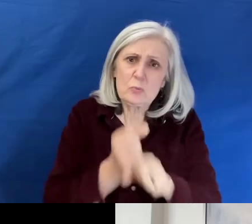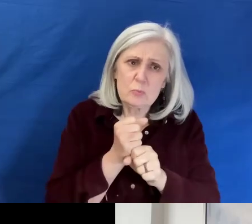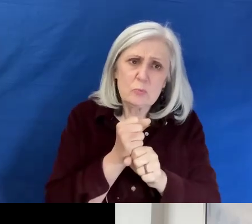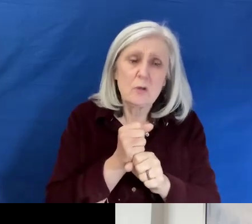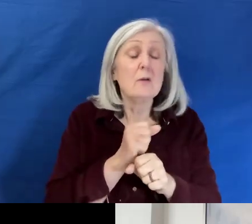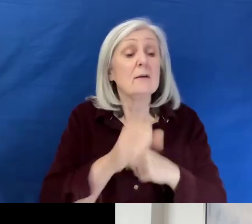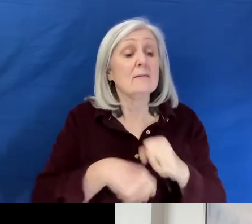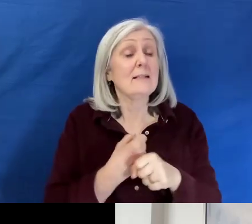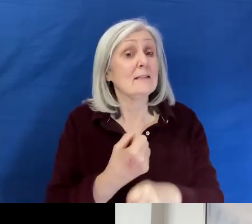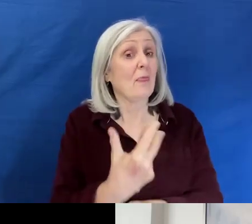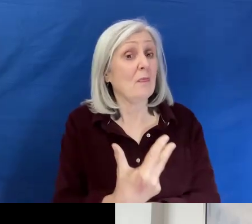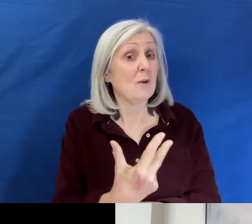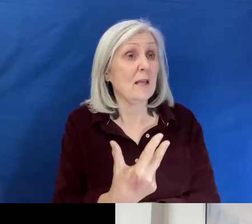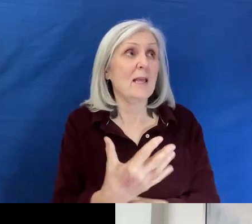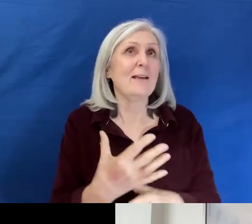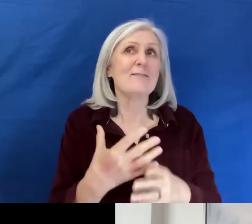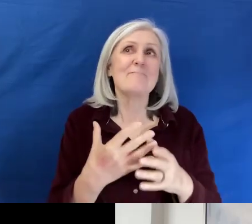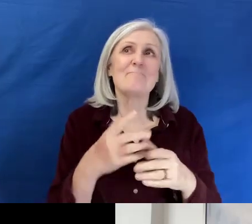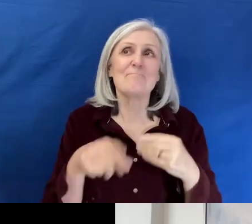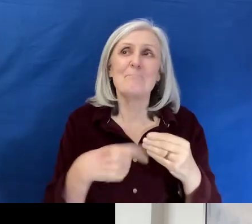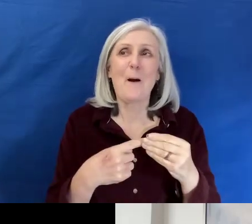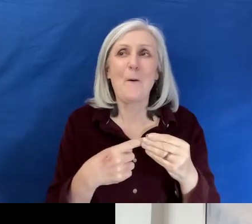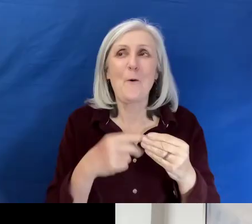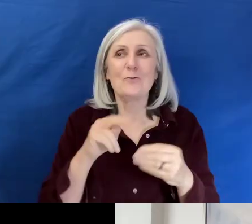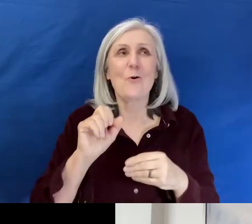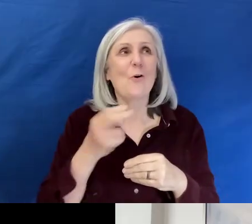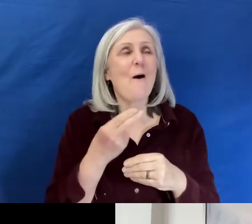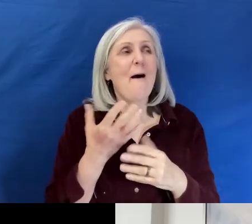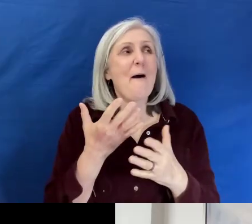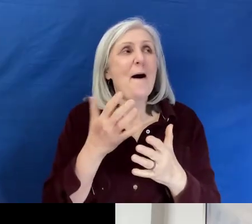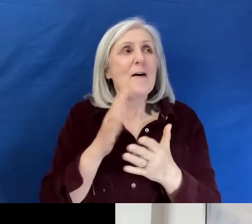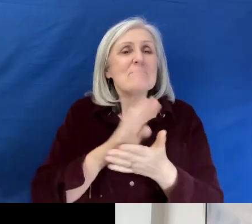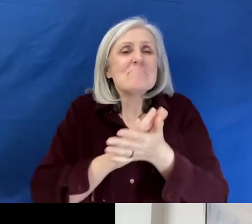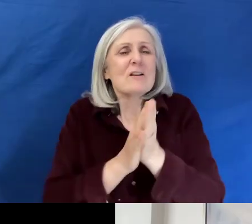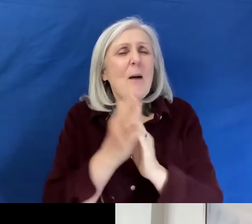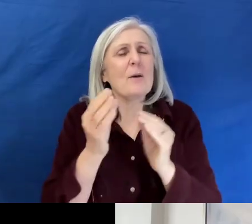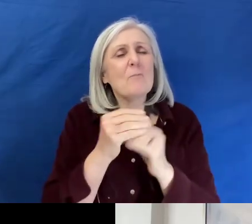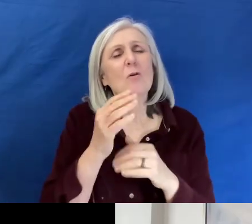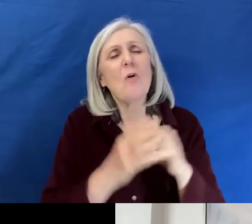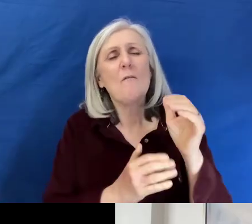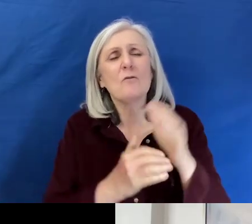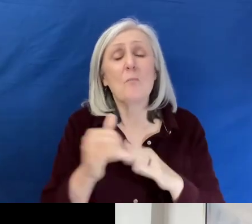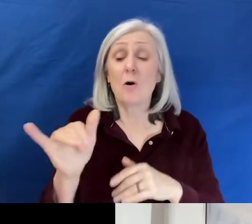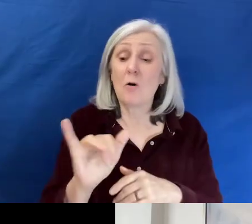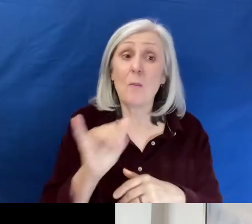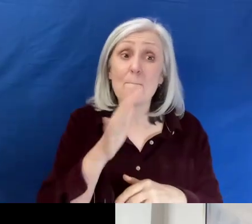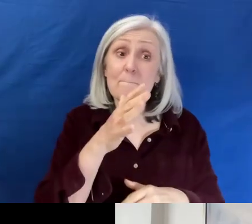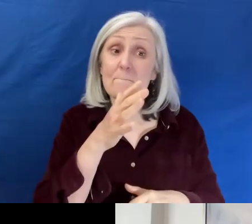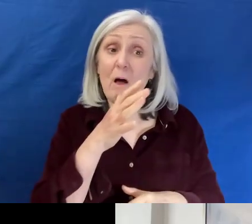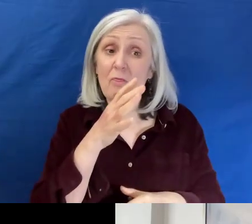three is going to be a lot about Nora, getting comfortable as a maternal figure in the